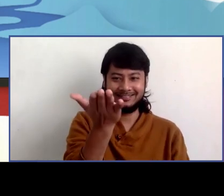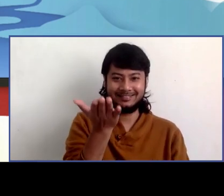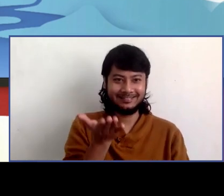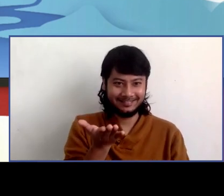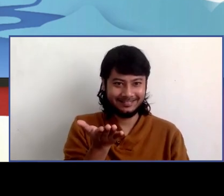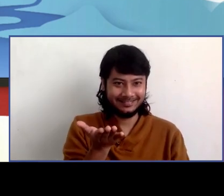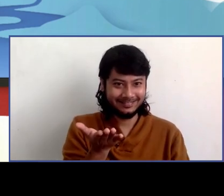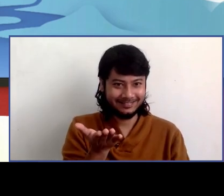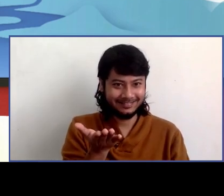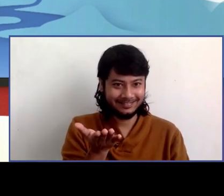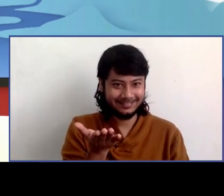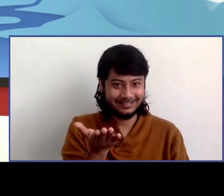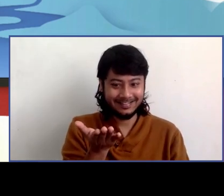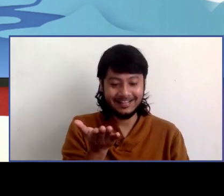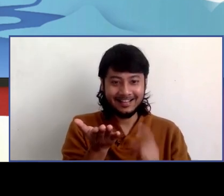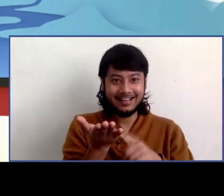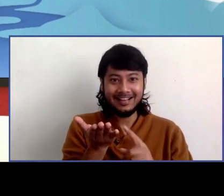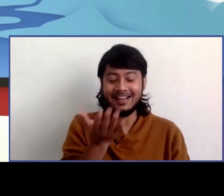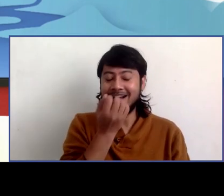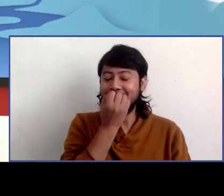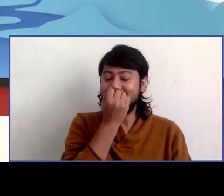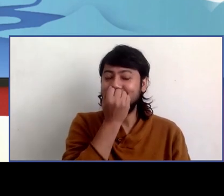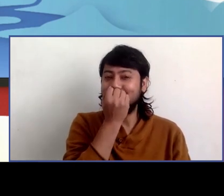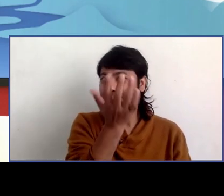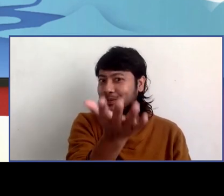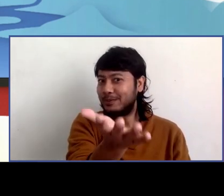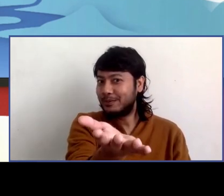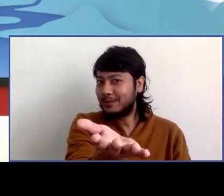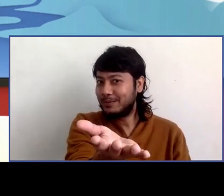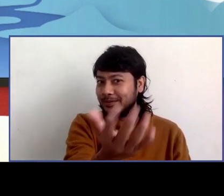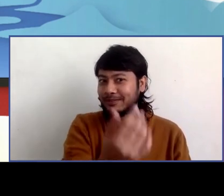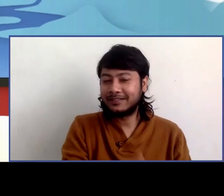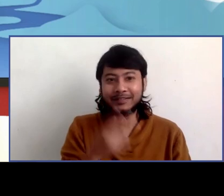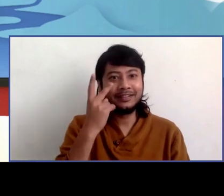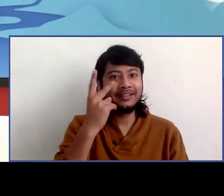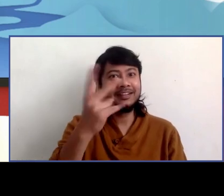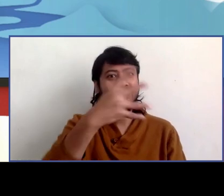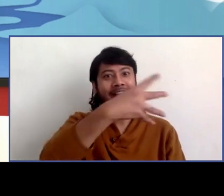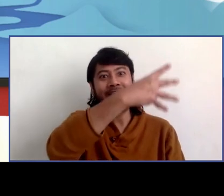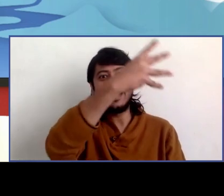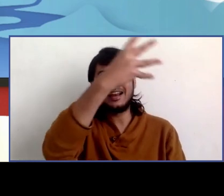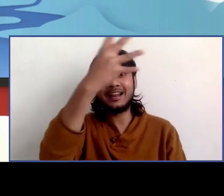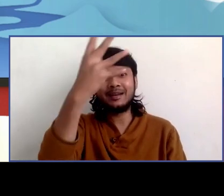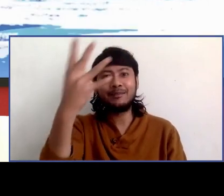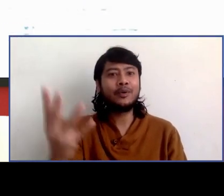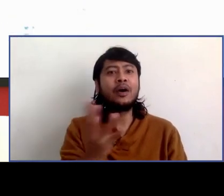And the first color, and you have this acronym for rainbow colors, right?